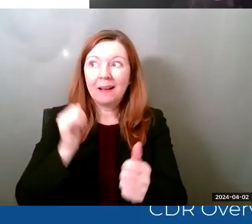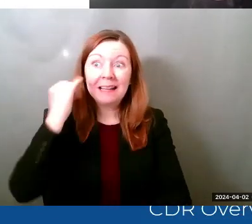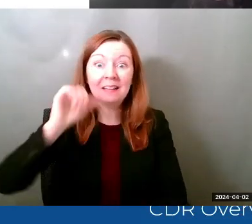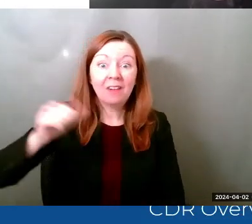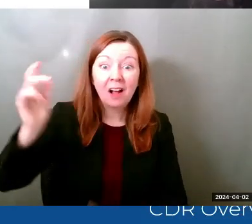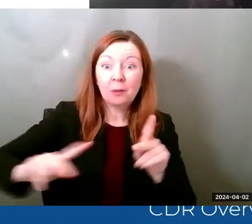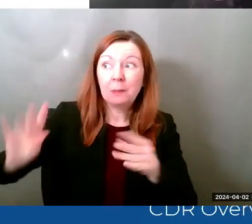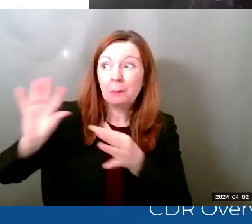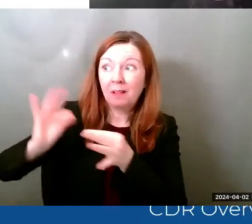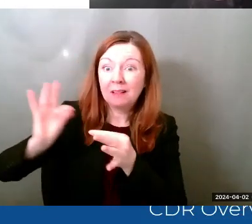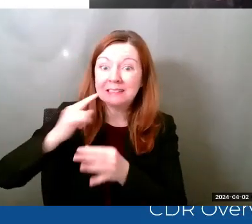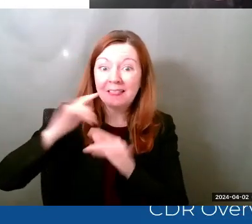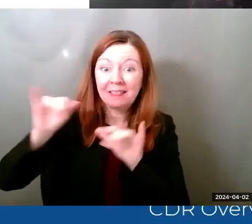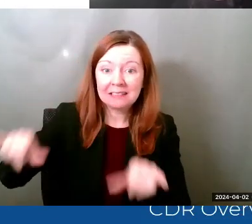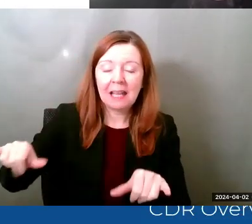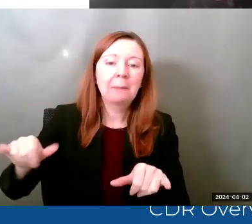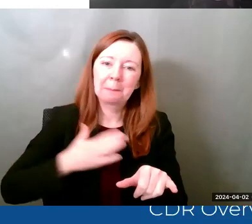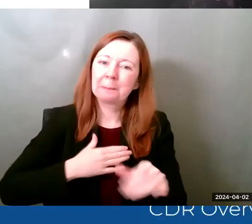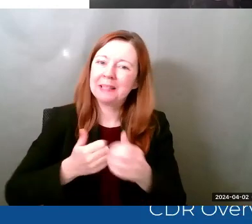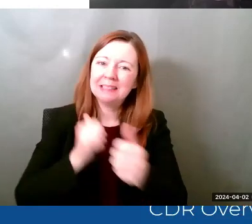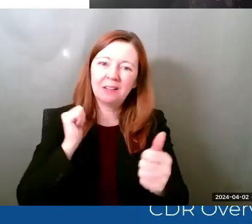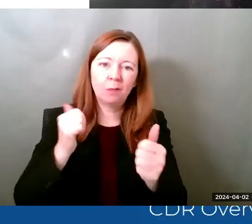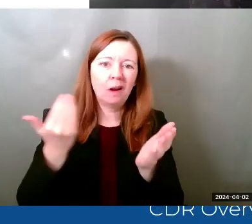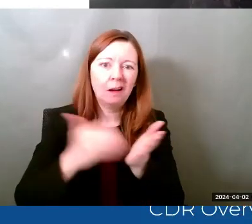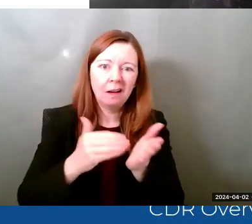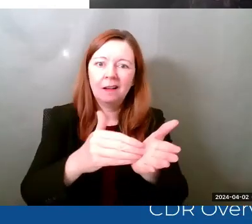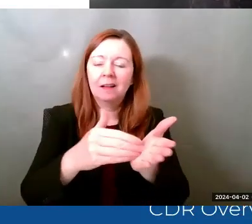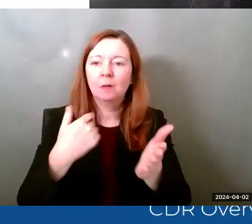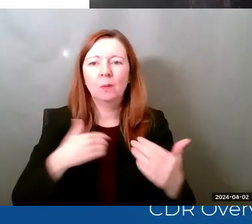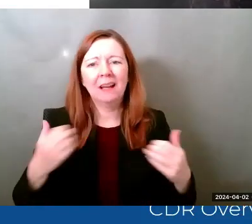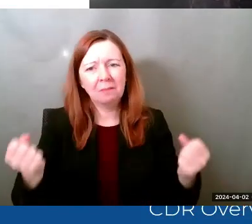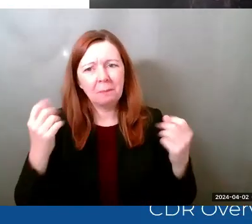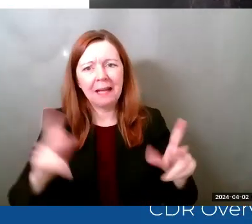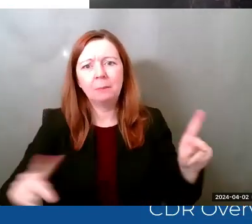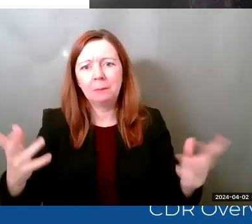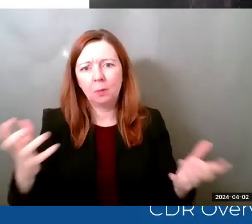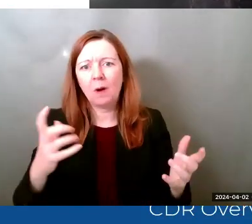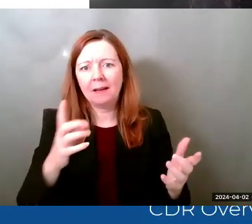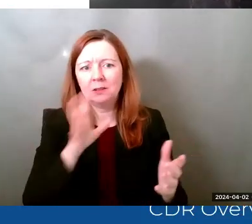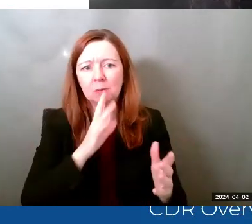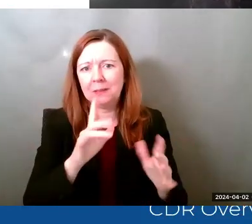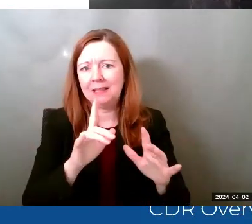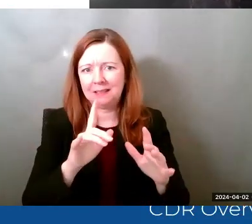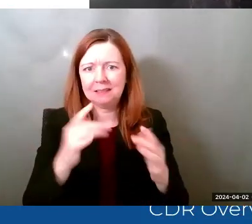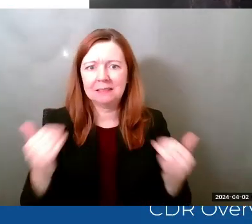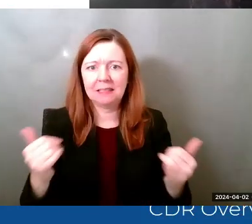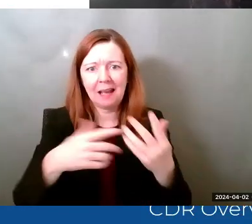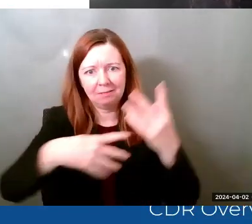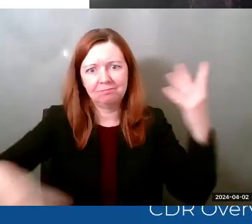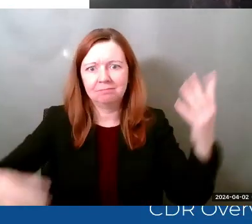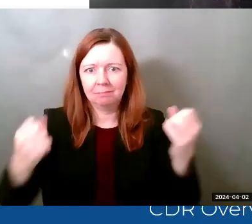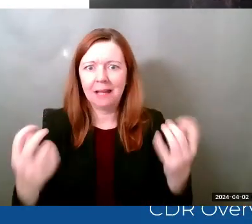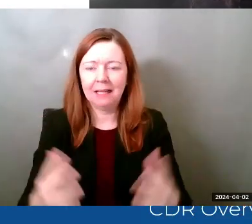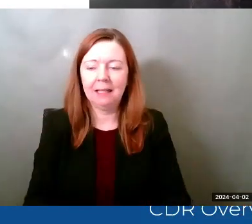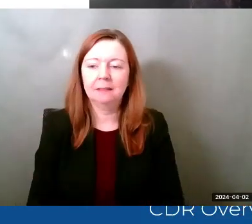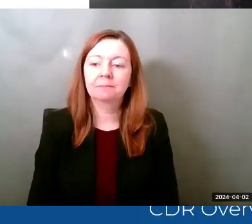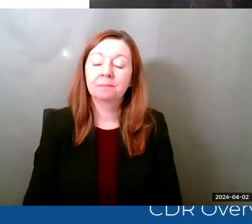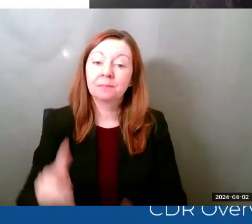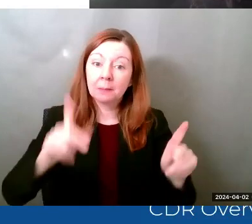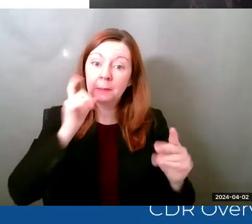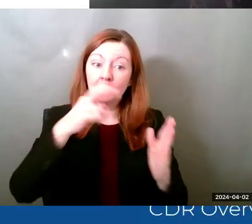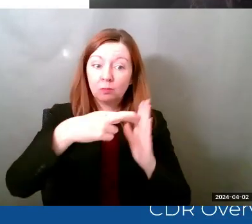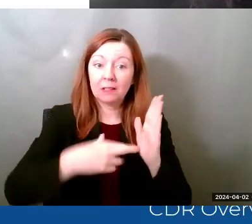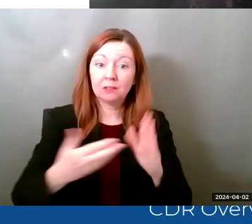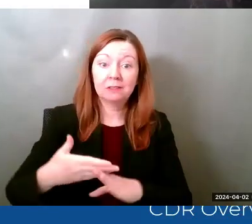stated. We expect to have many people hoping to speak today. Participants who registered in advance